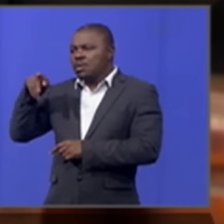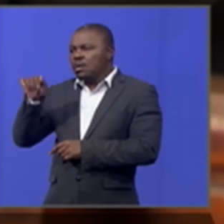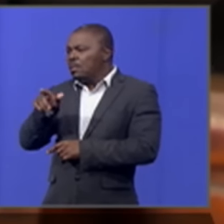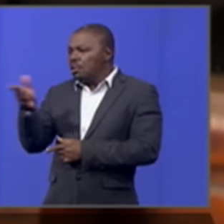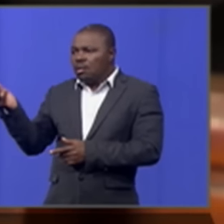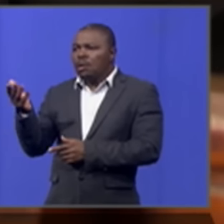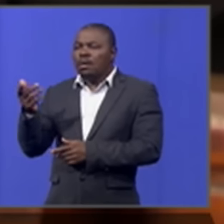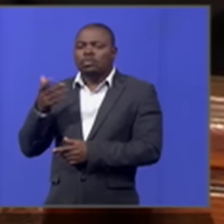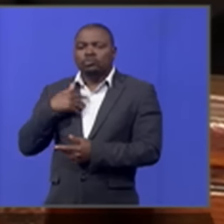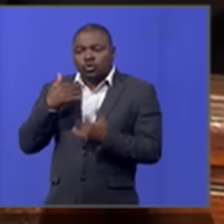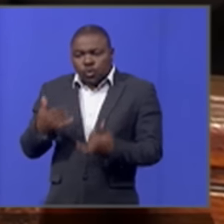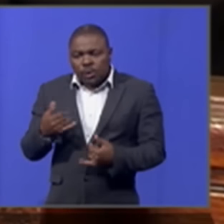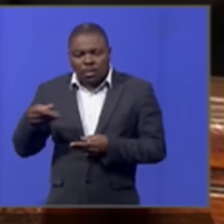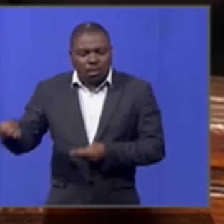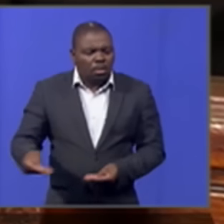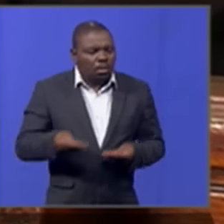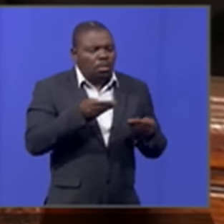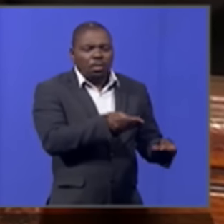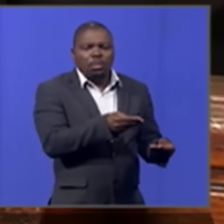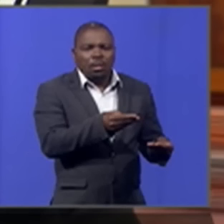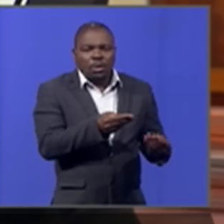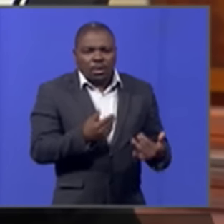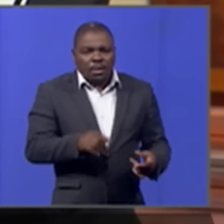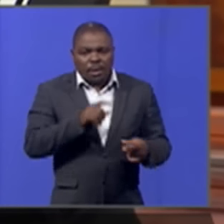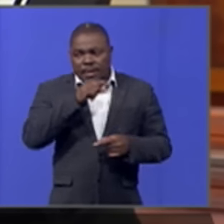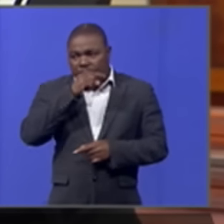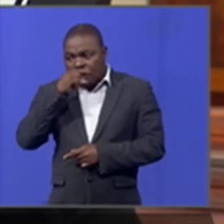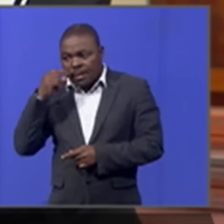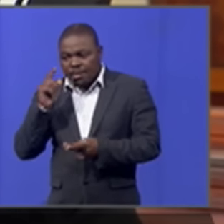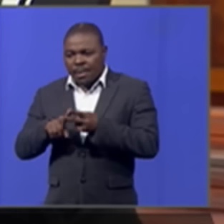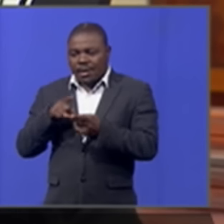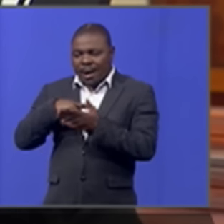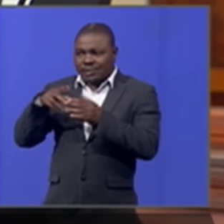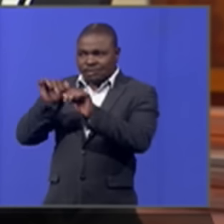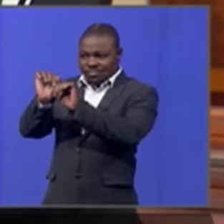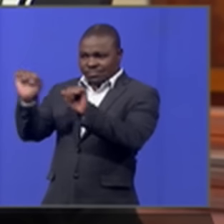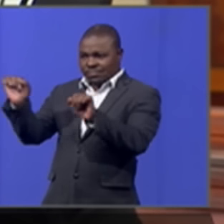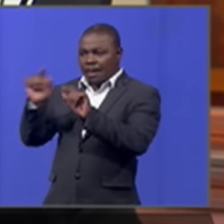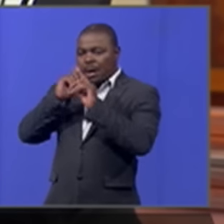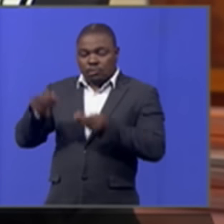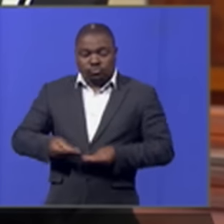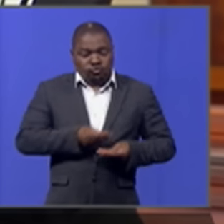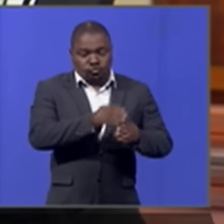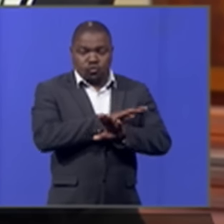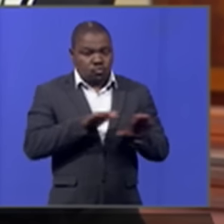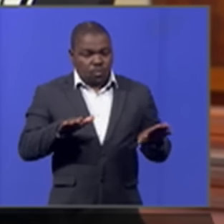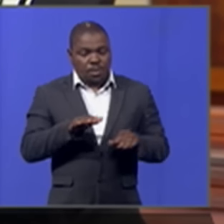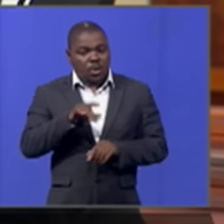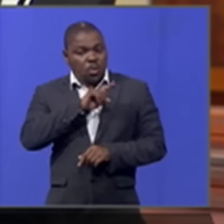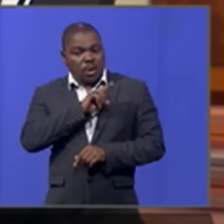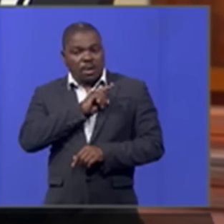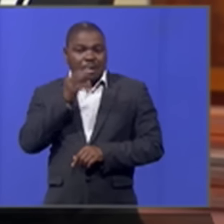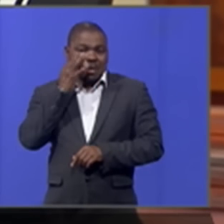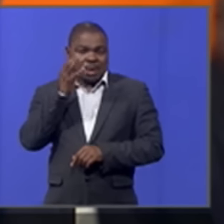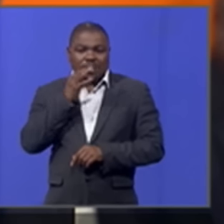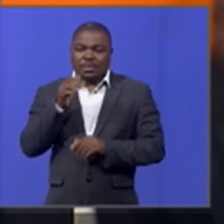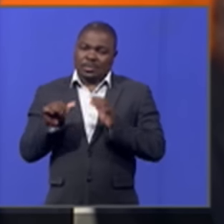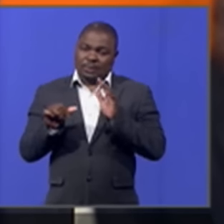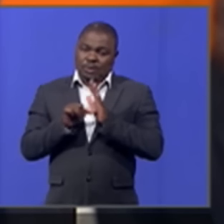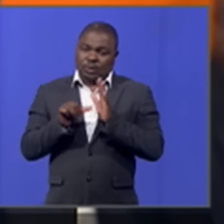tsona mosong wa gompieno. Maina le diaterese tsa dipaki tseo ga di a rebolwa mme ba re kgato eo e